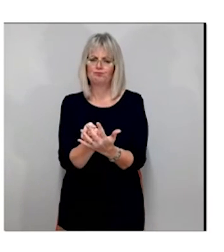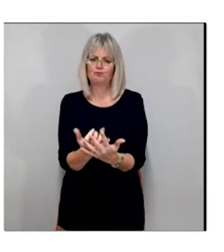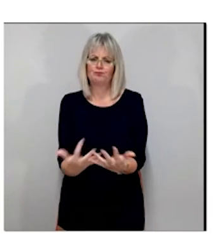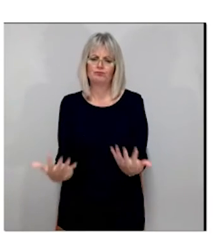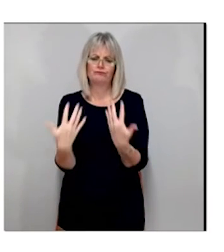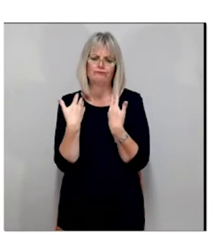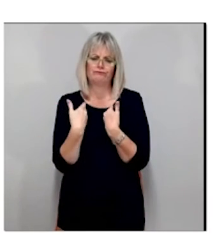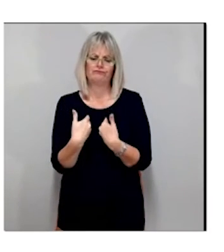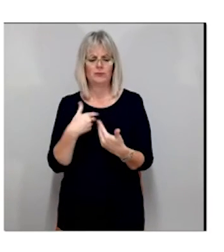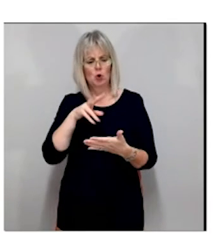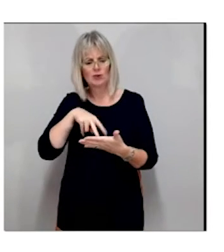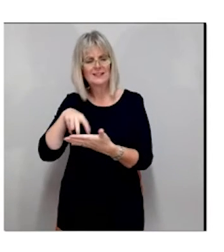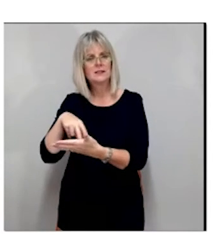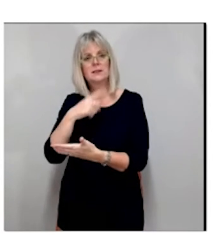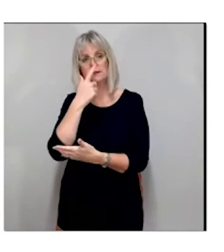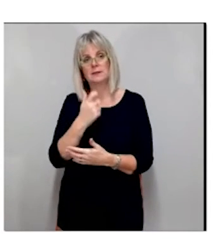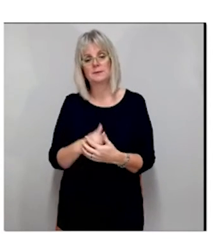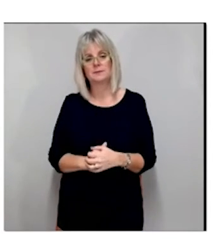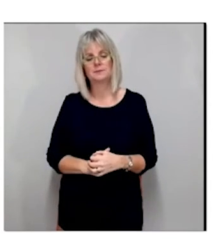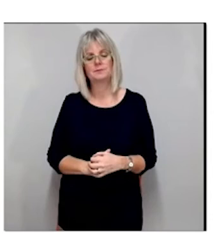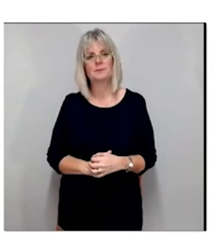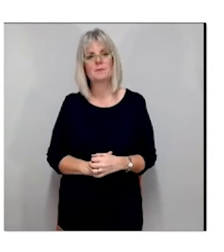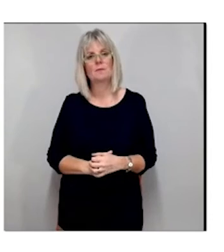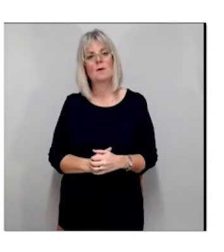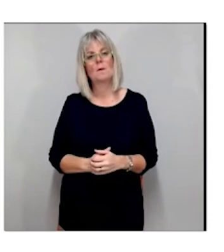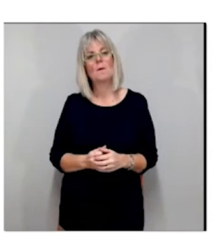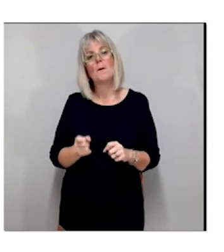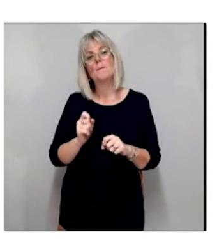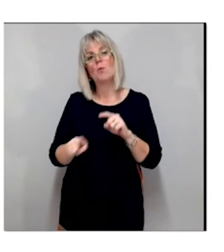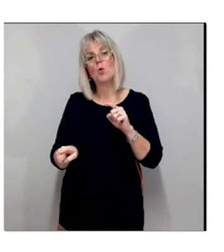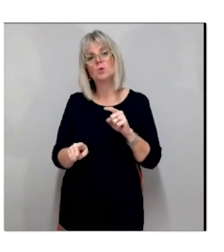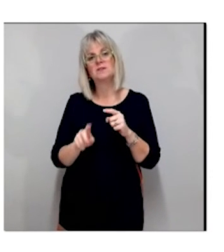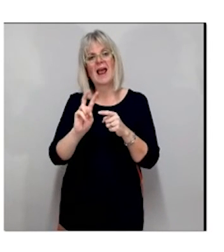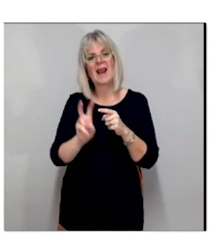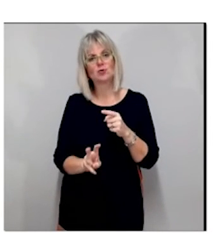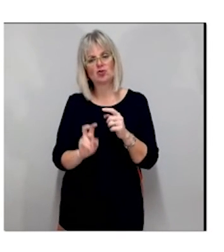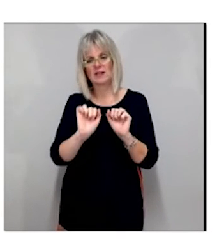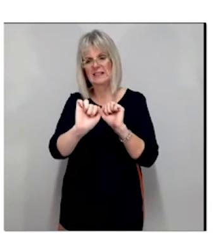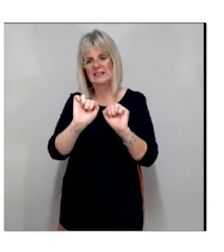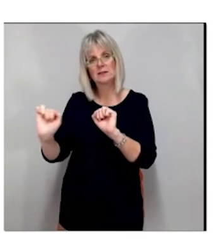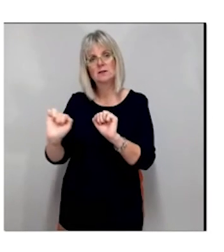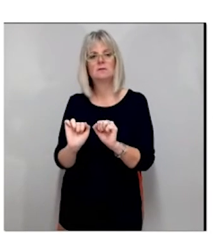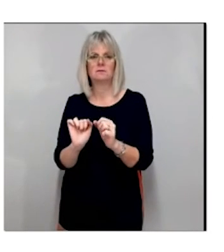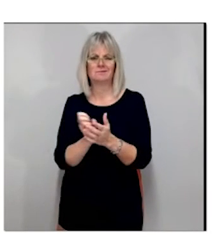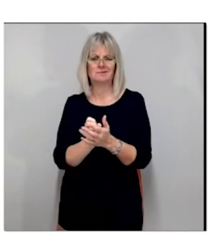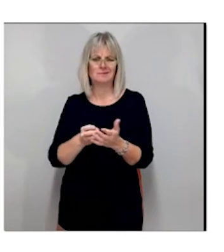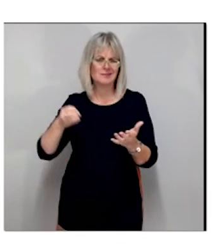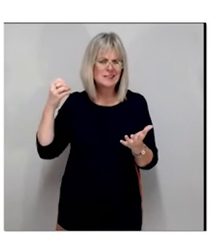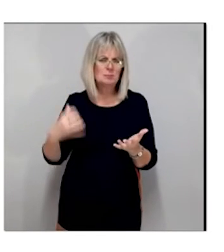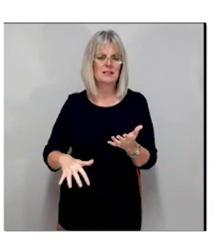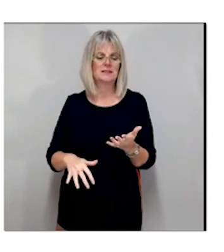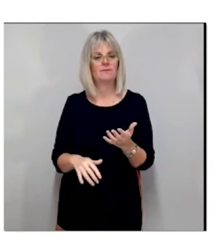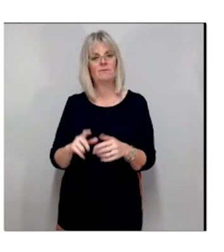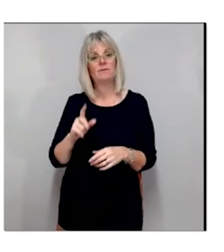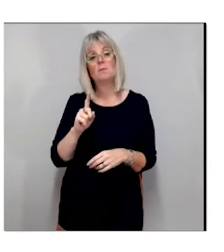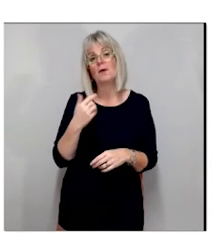me. Most of the electronic devices for producing Braille are very expensive. More recently, however,